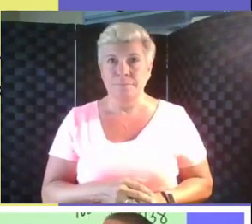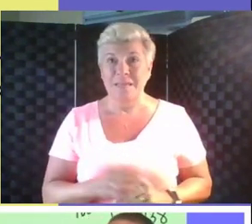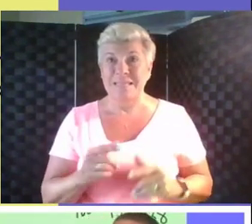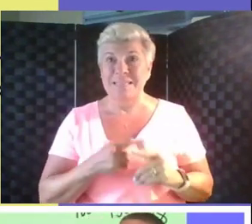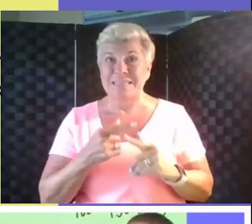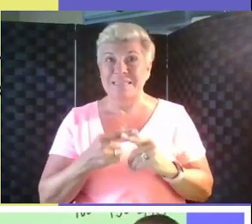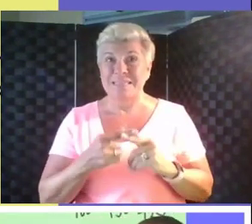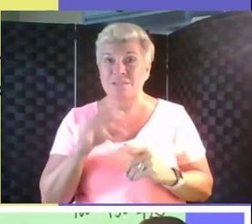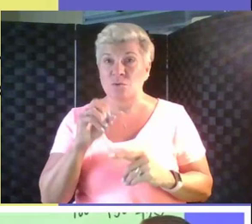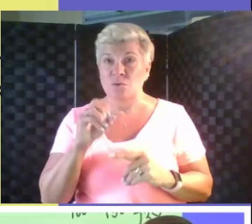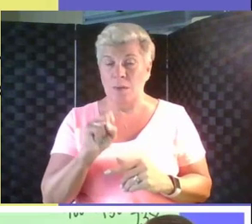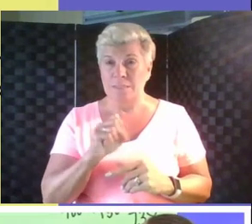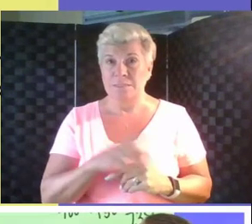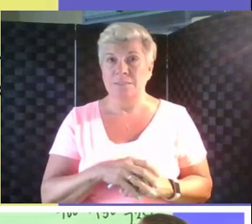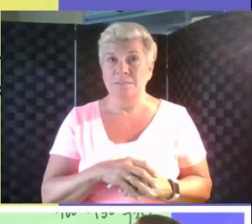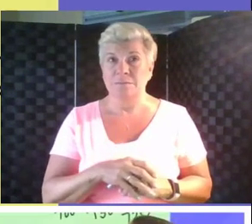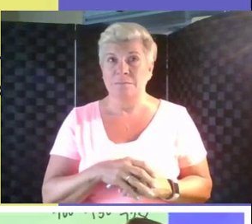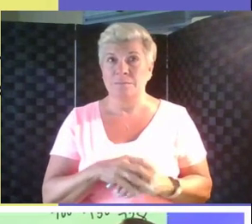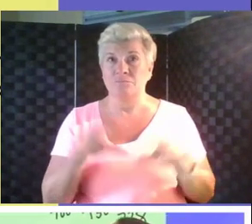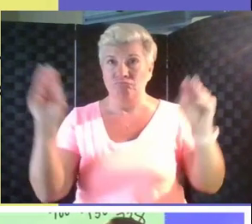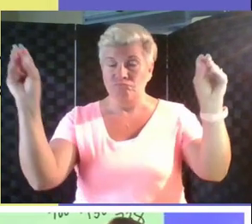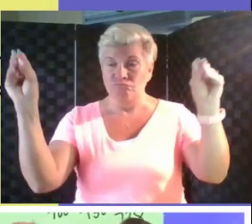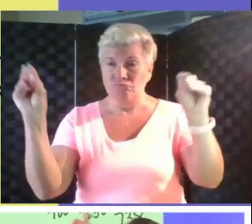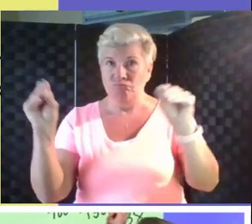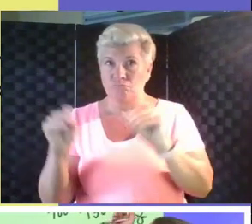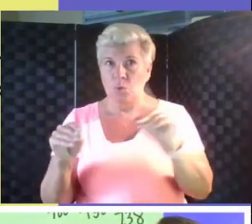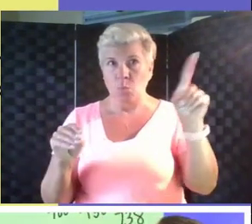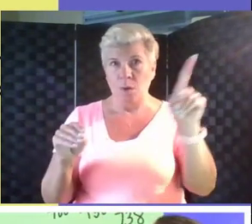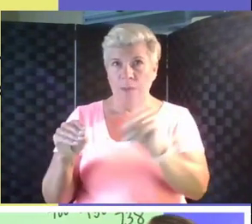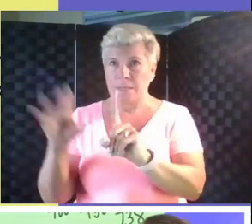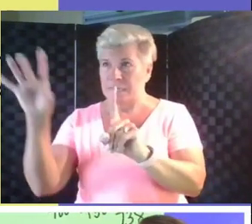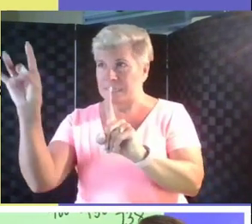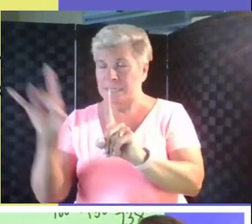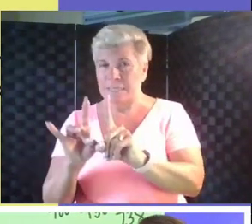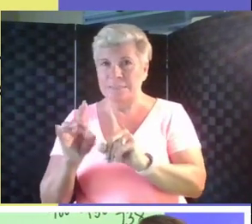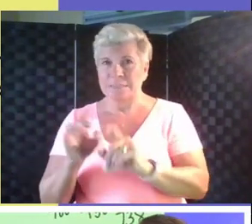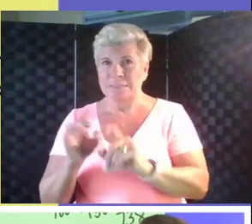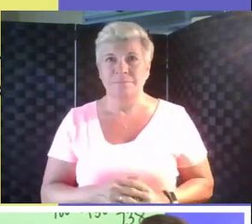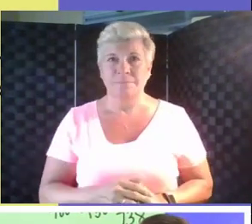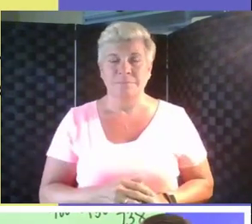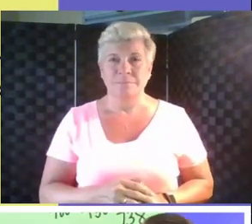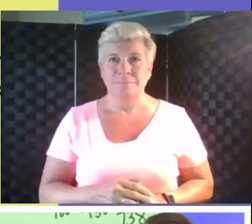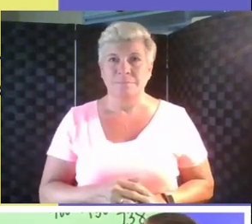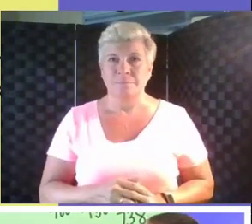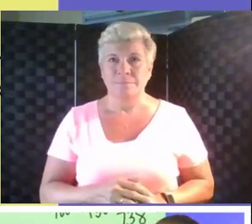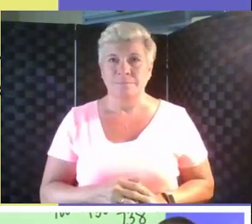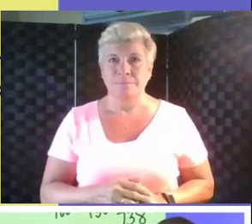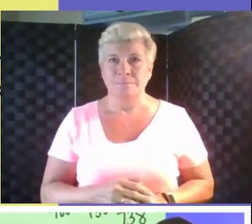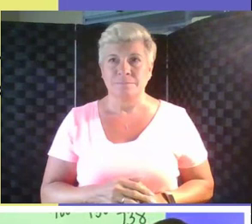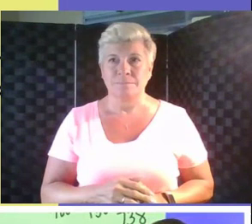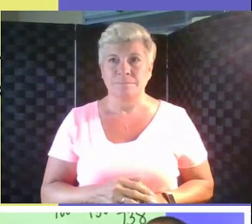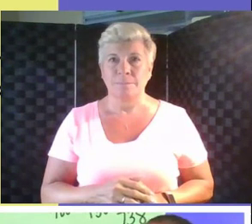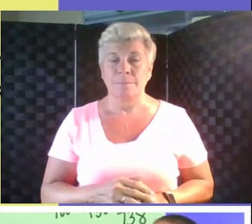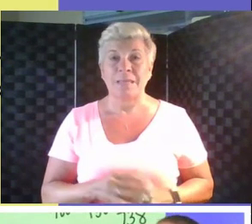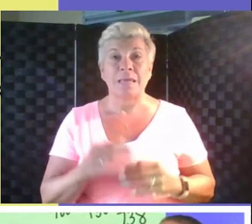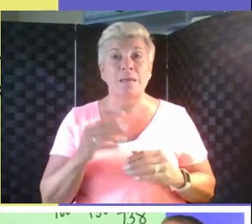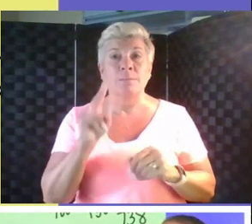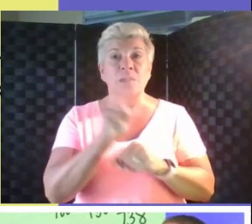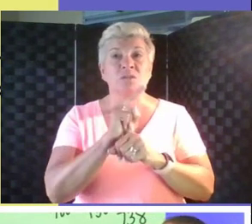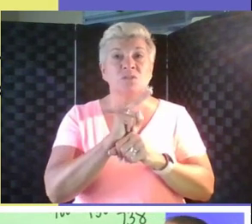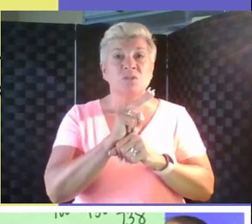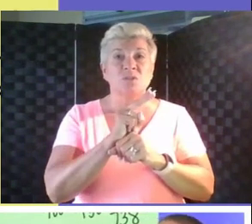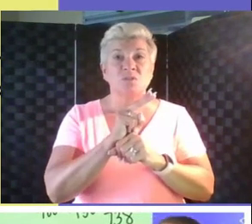And then I'm going to grab my single ones, my units. I'm going to grab my 1 and my 8, and I'm going to put those together. So I've